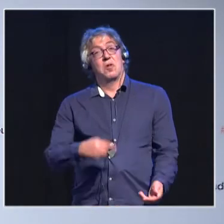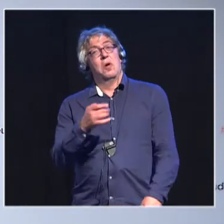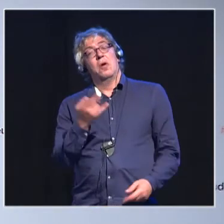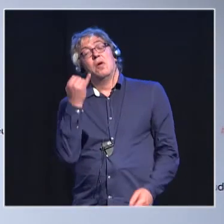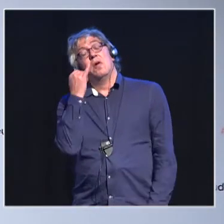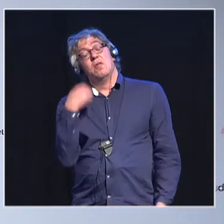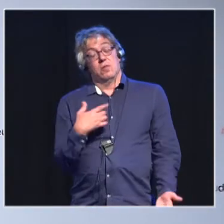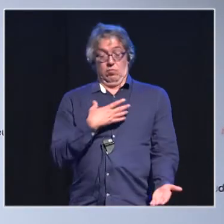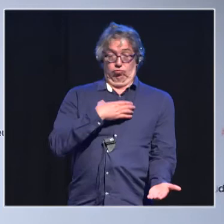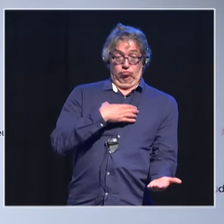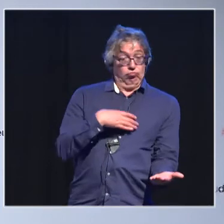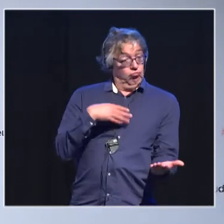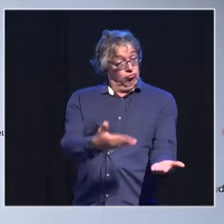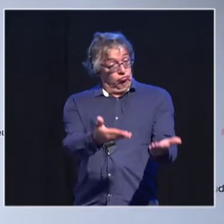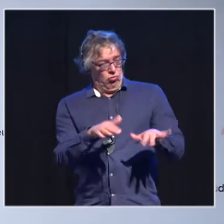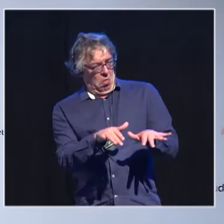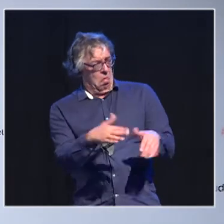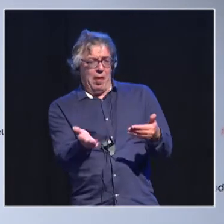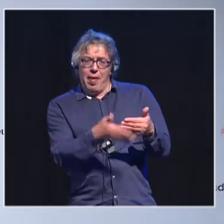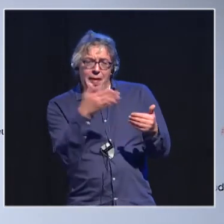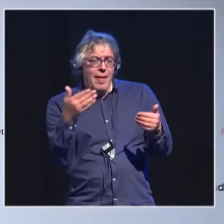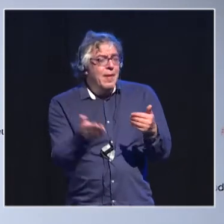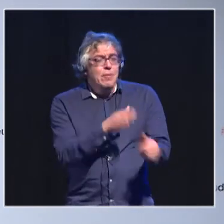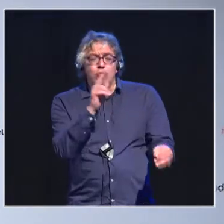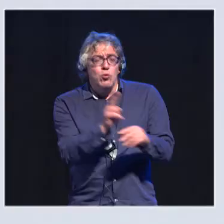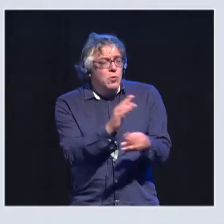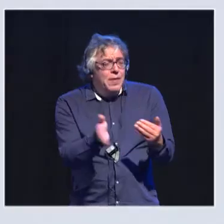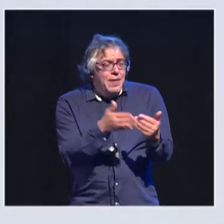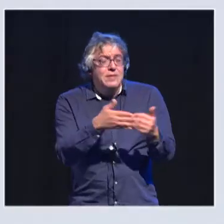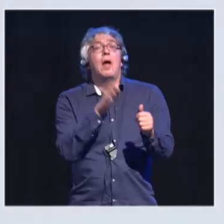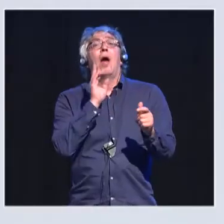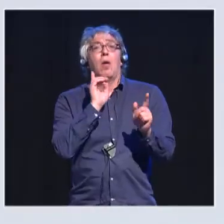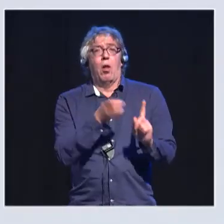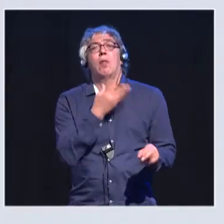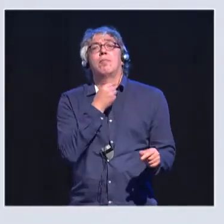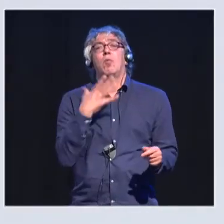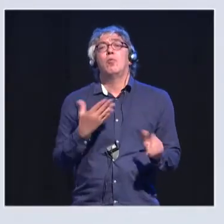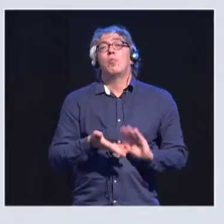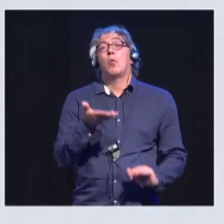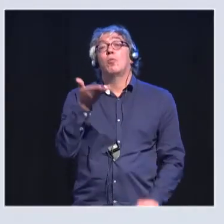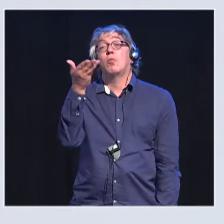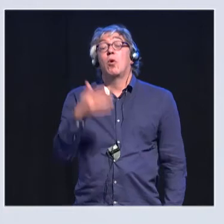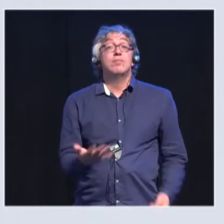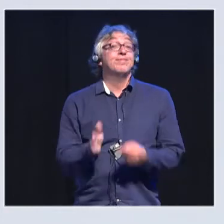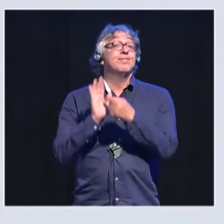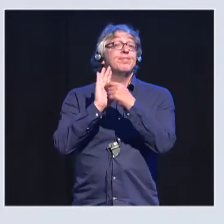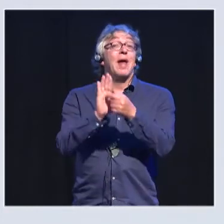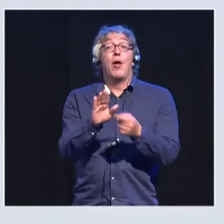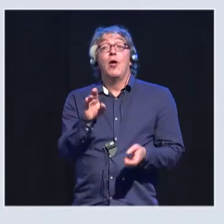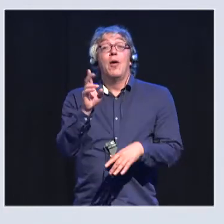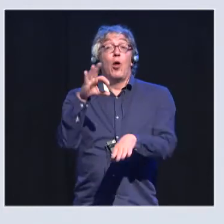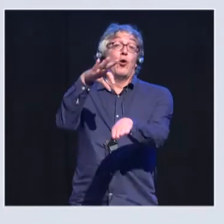then they will get appetite. E-prescriptions, for example. So it's so